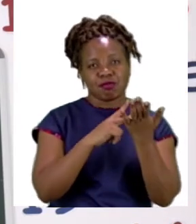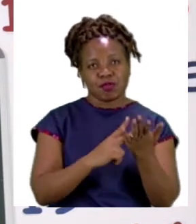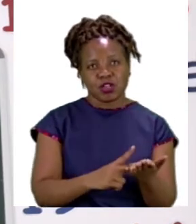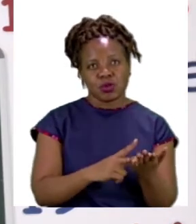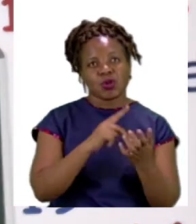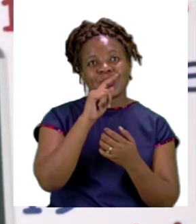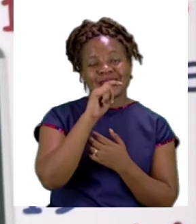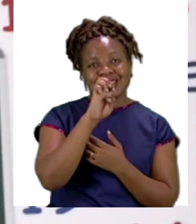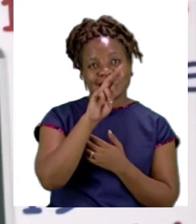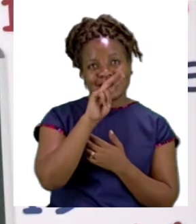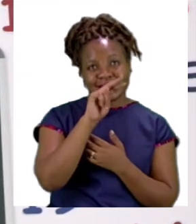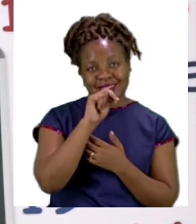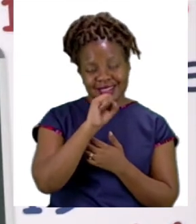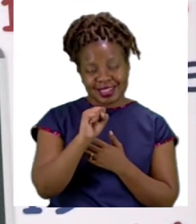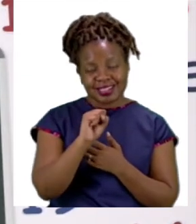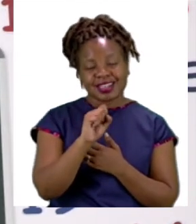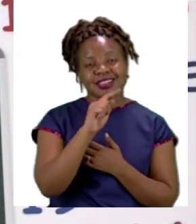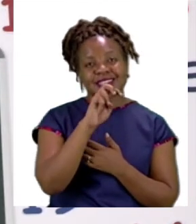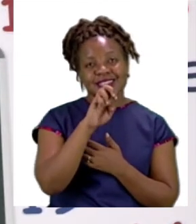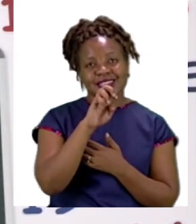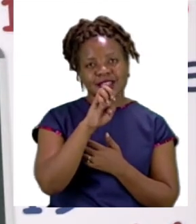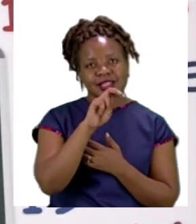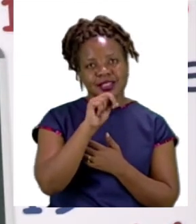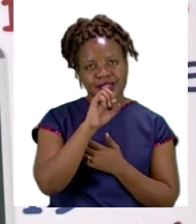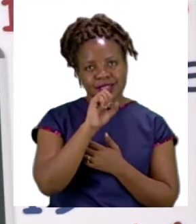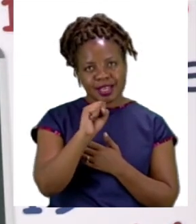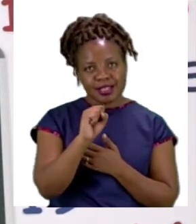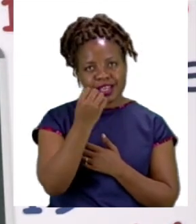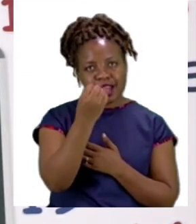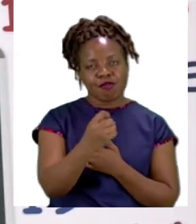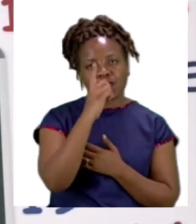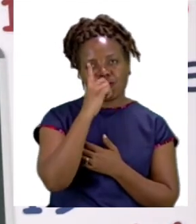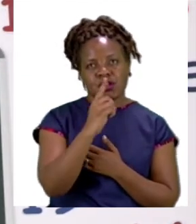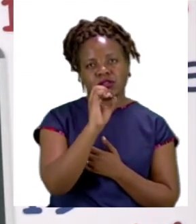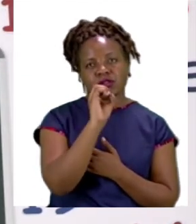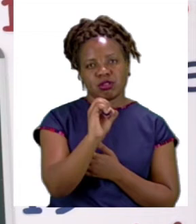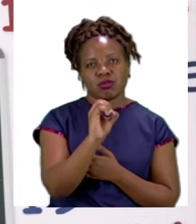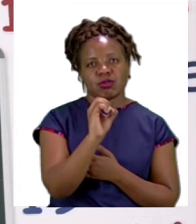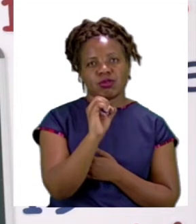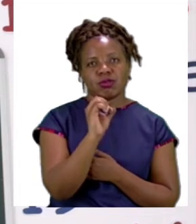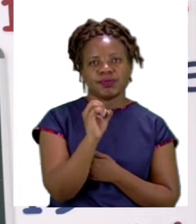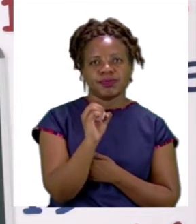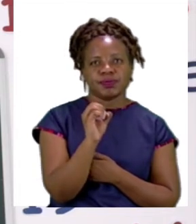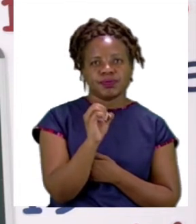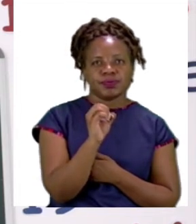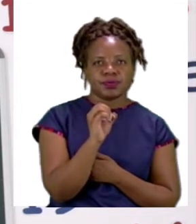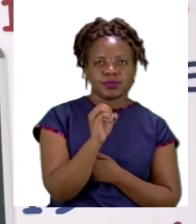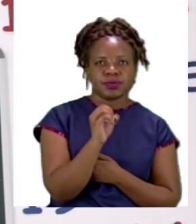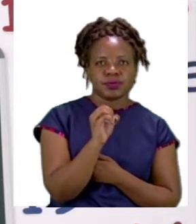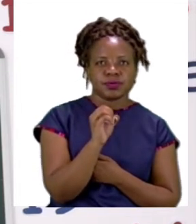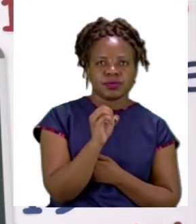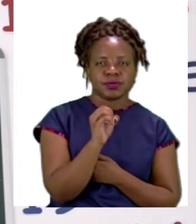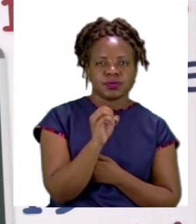413. Now we know that this one belongs to Mr. Tens. So we are going to put